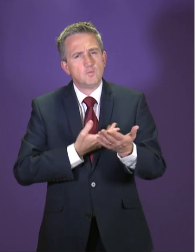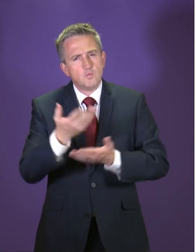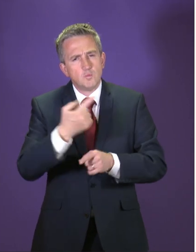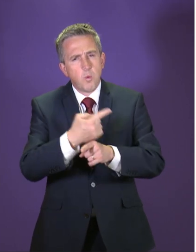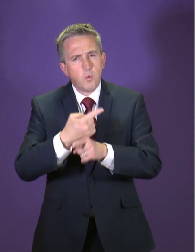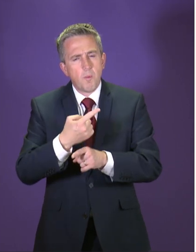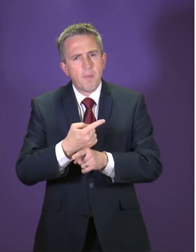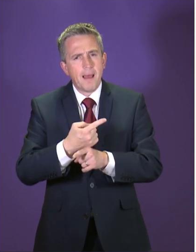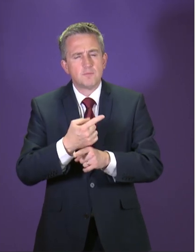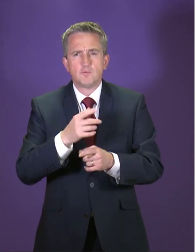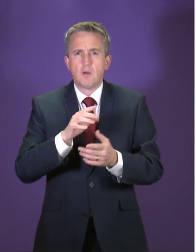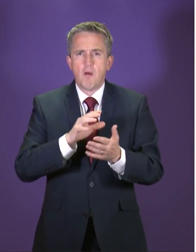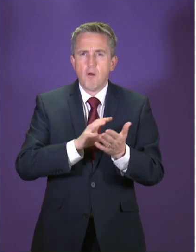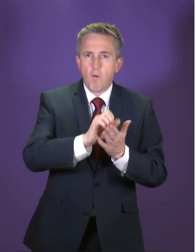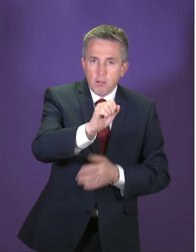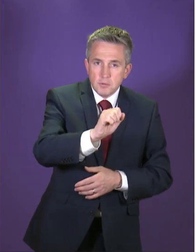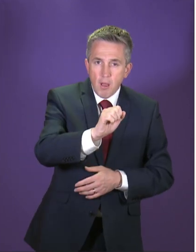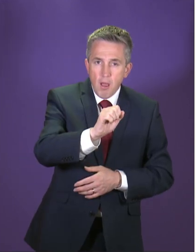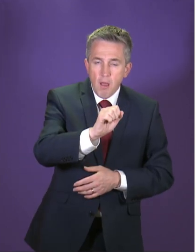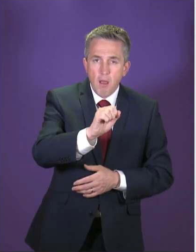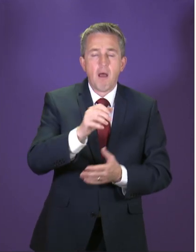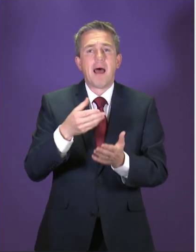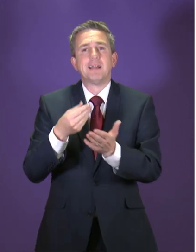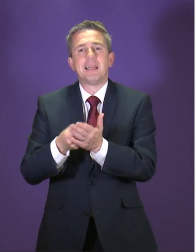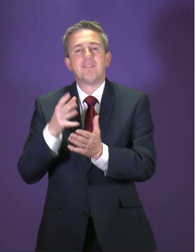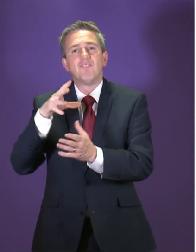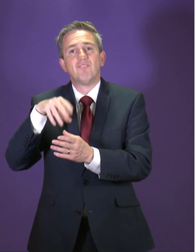means culture and investments.